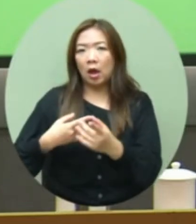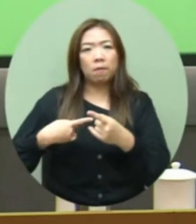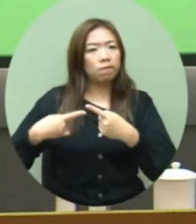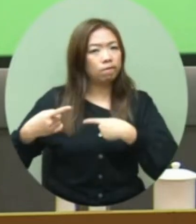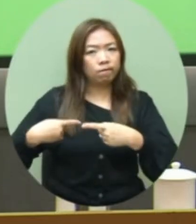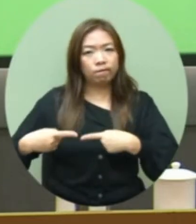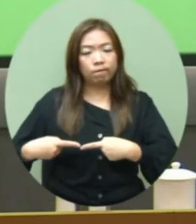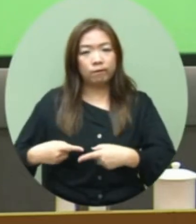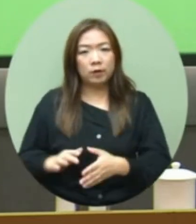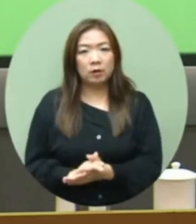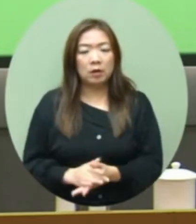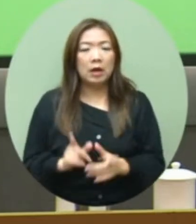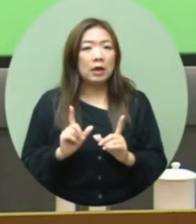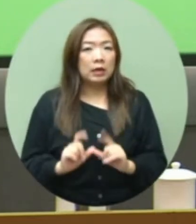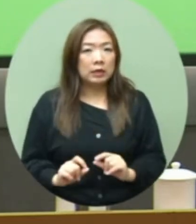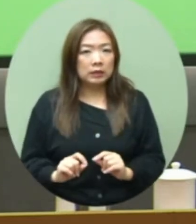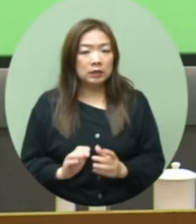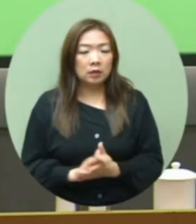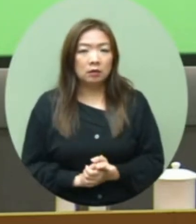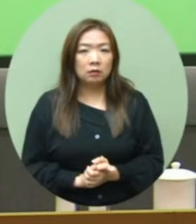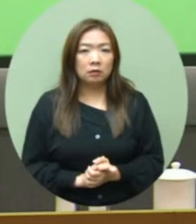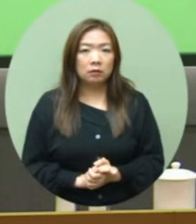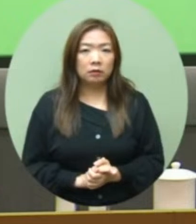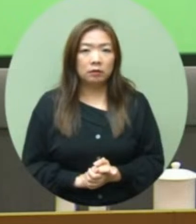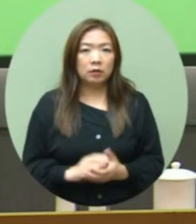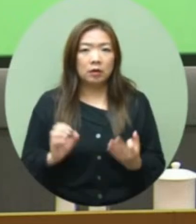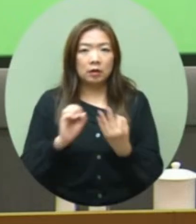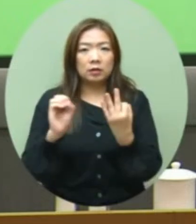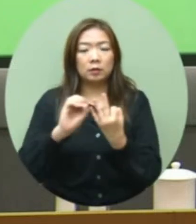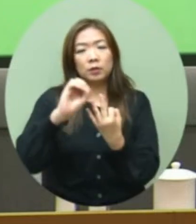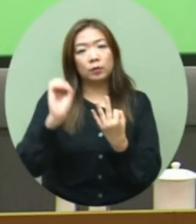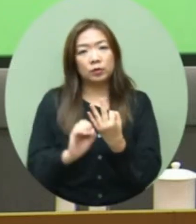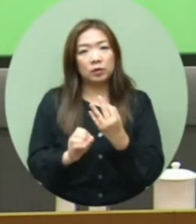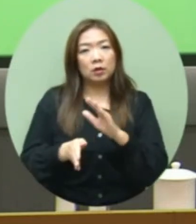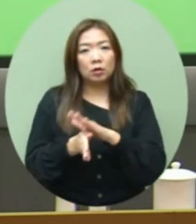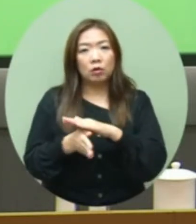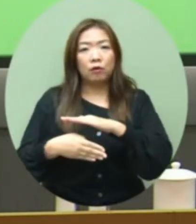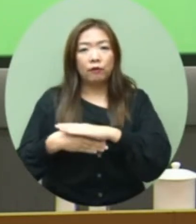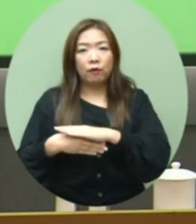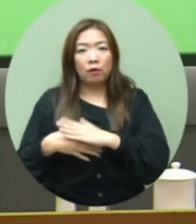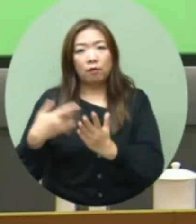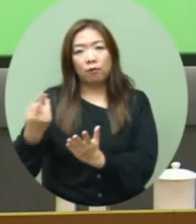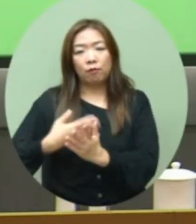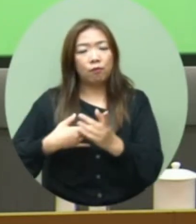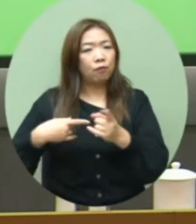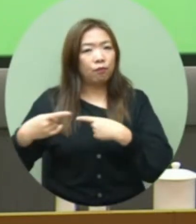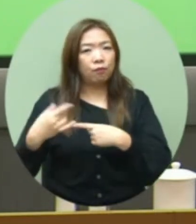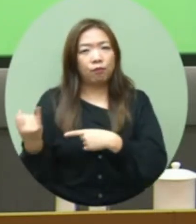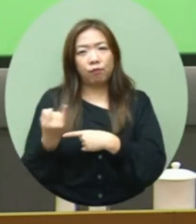Well, if 30% of SDUs are substandard,